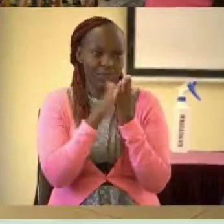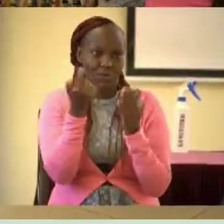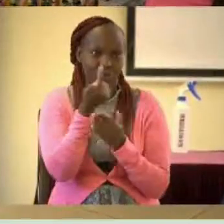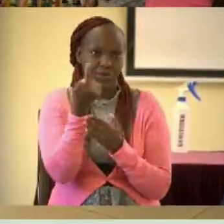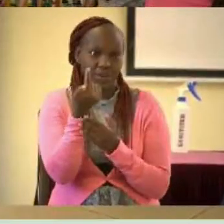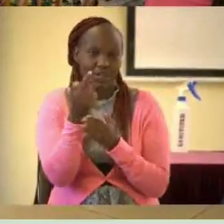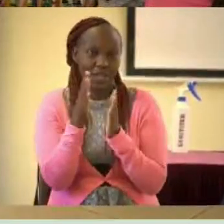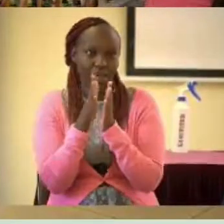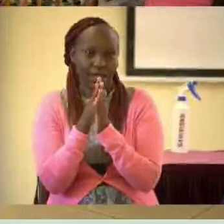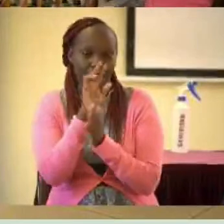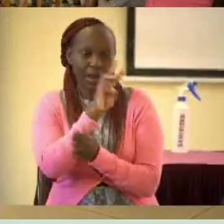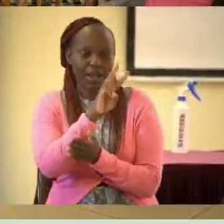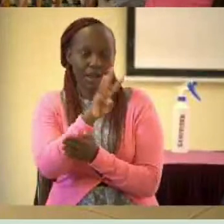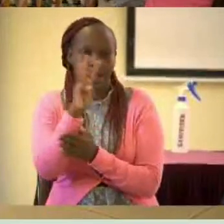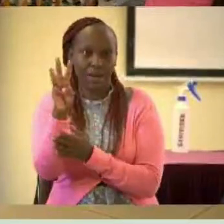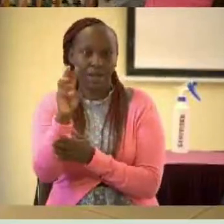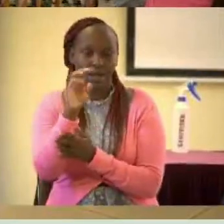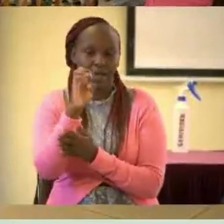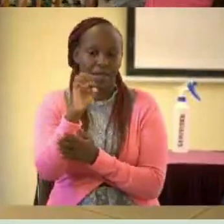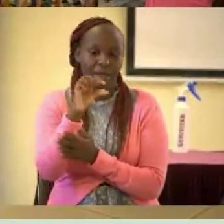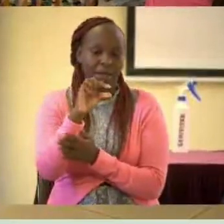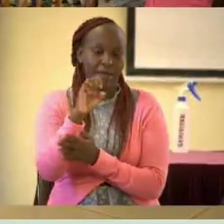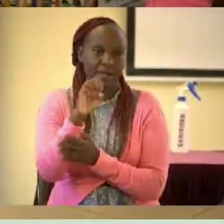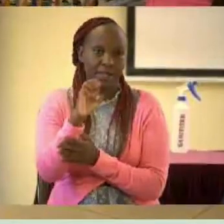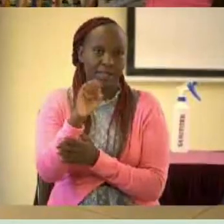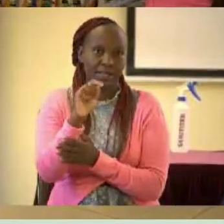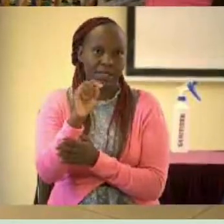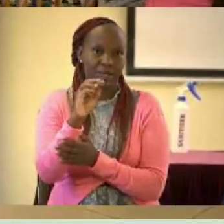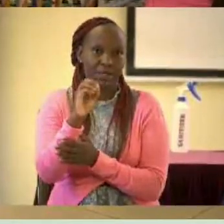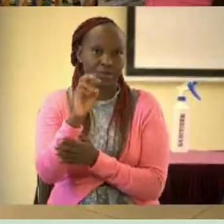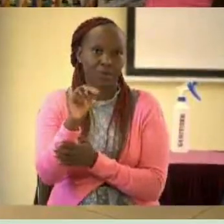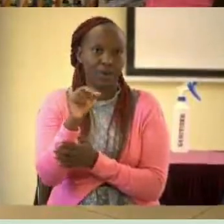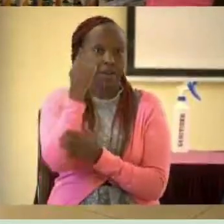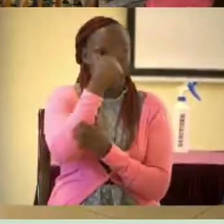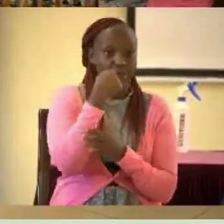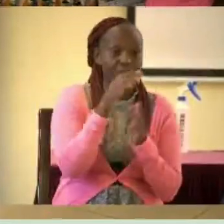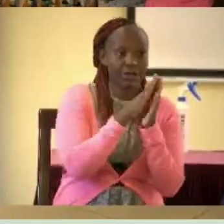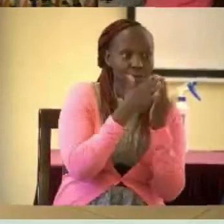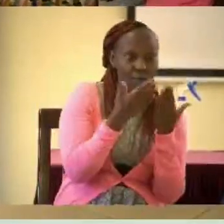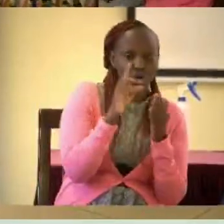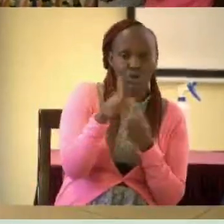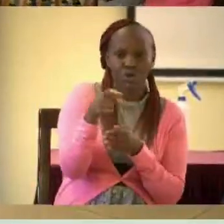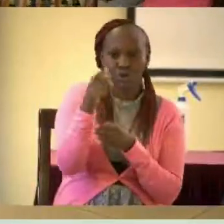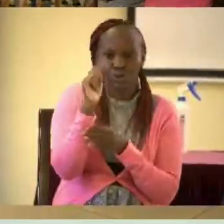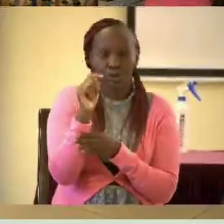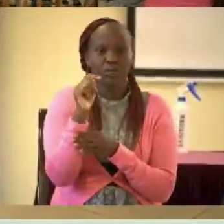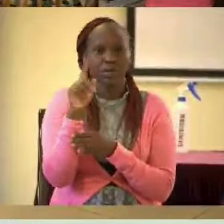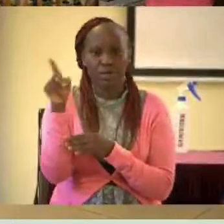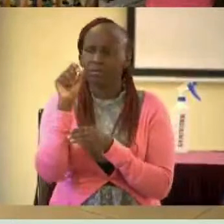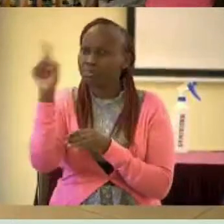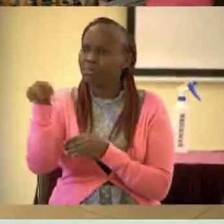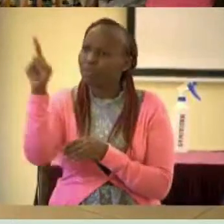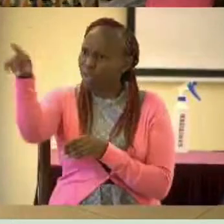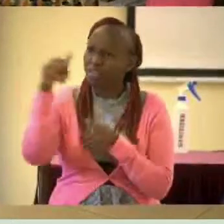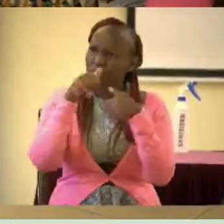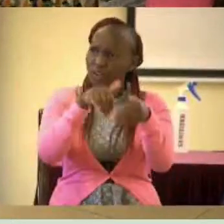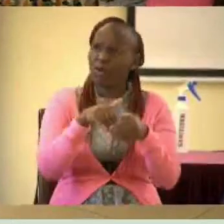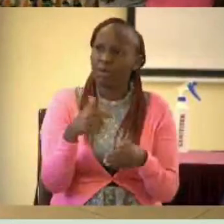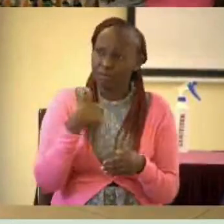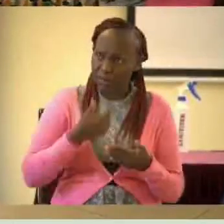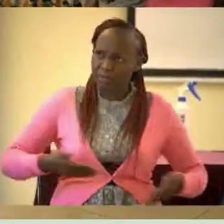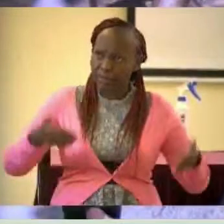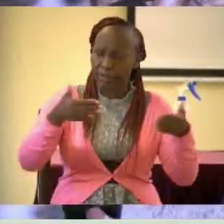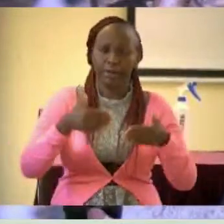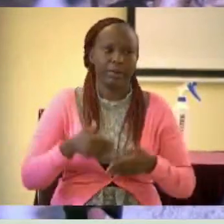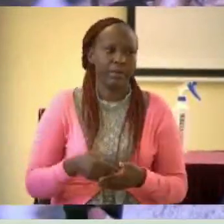website. That's Egerton University. Actually, Facebook and YouTube, what they just need to do is to search